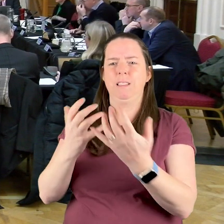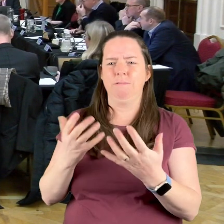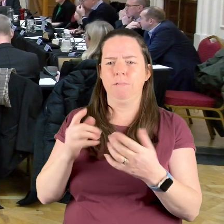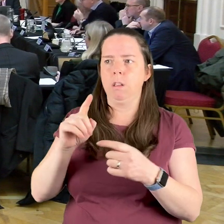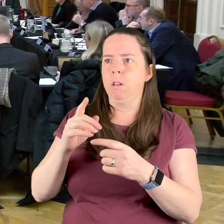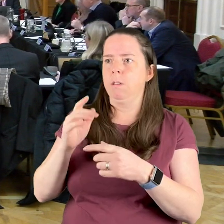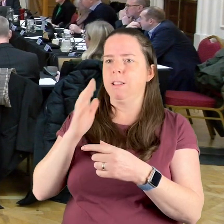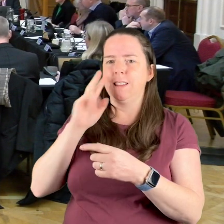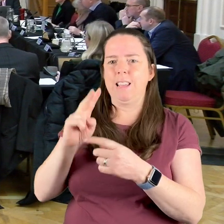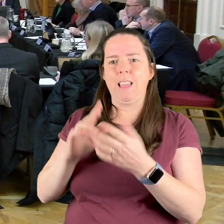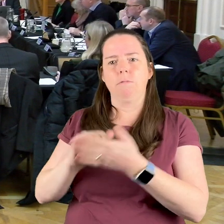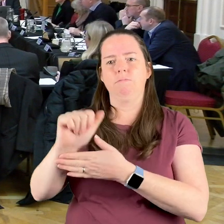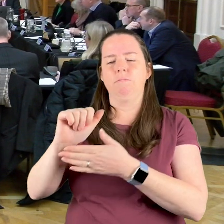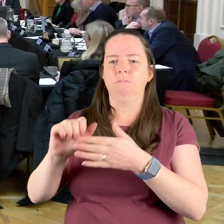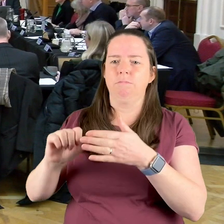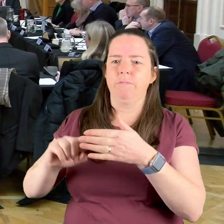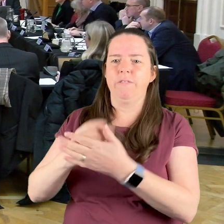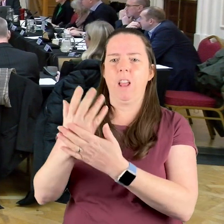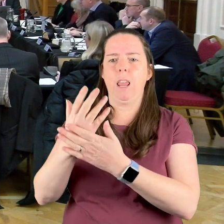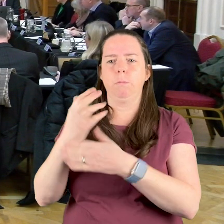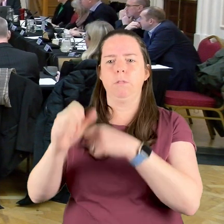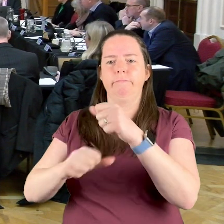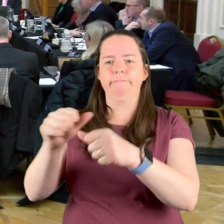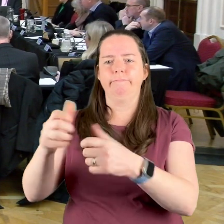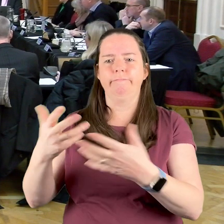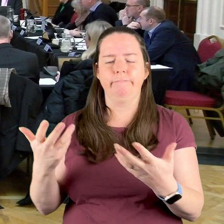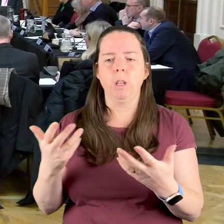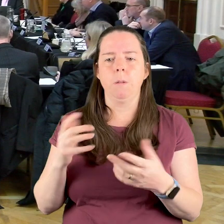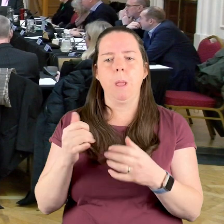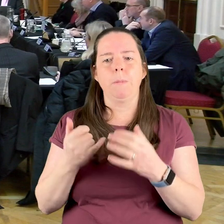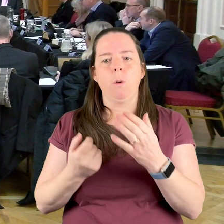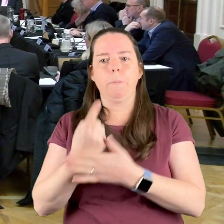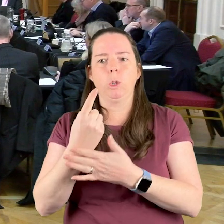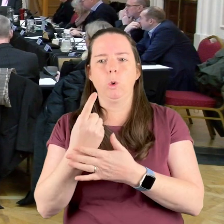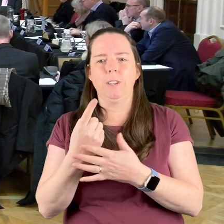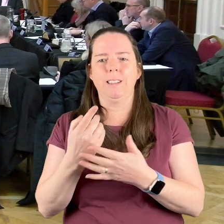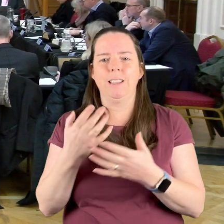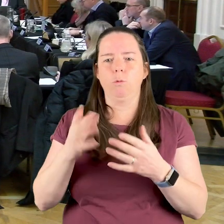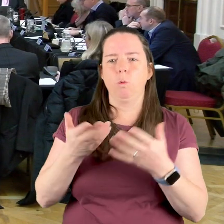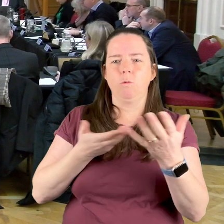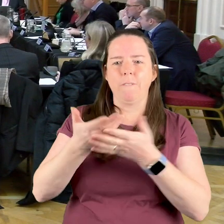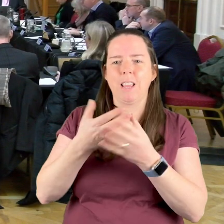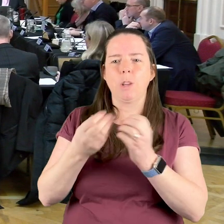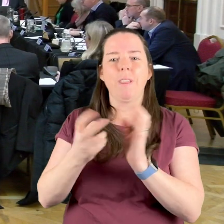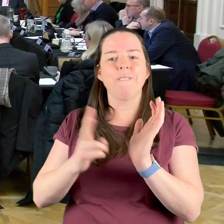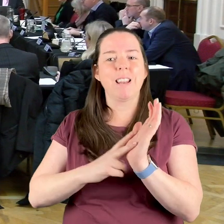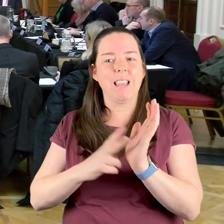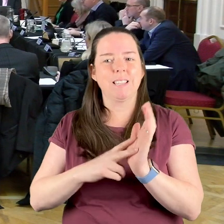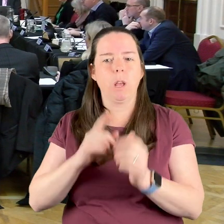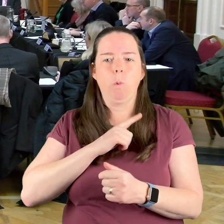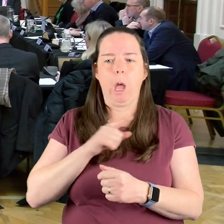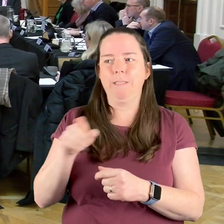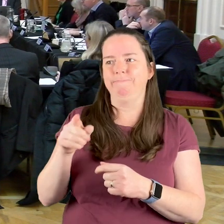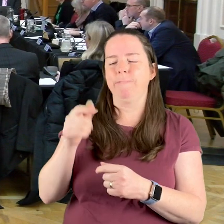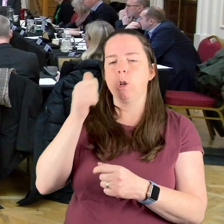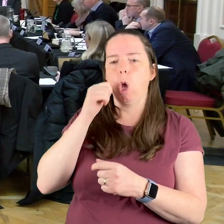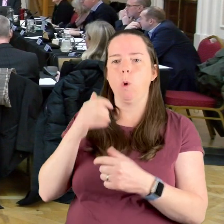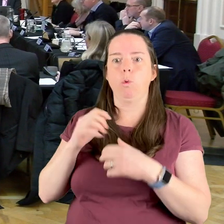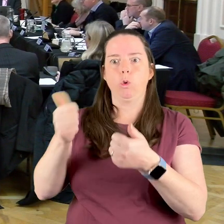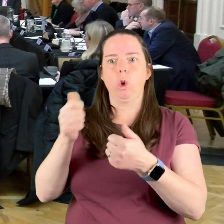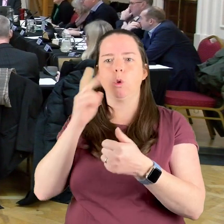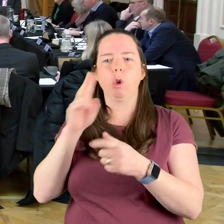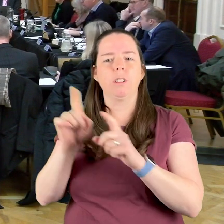that developing over a period of time. So maybe something, you know, an opportunity to have that conversation with Vanessa, because we know what good looks